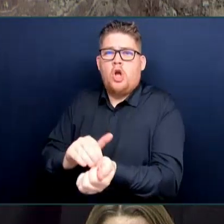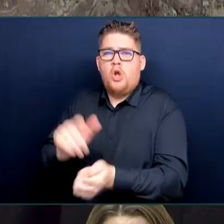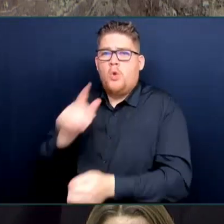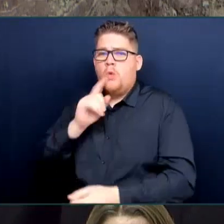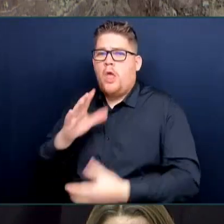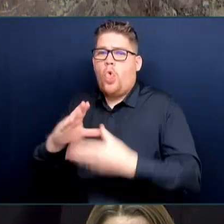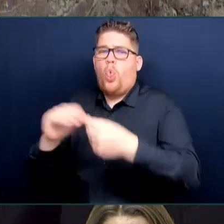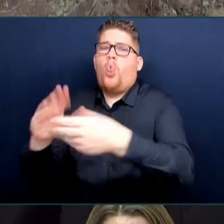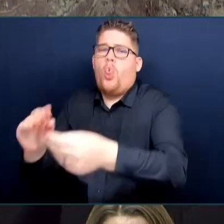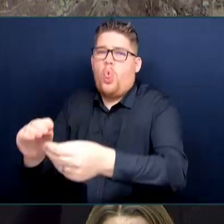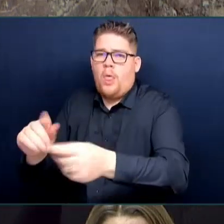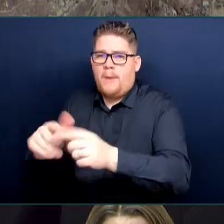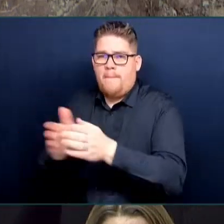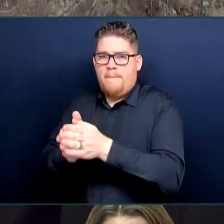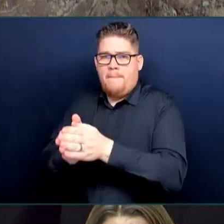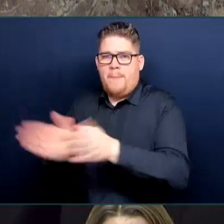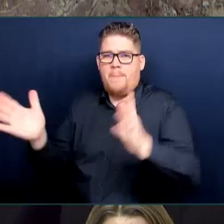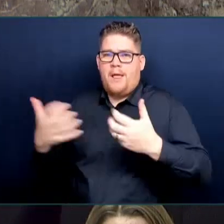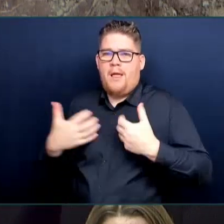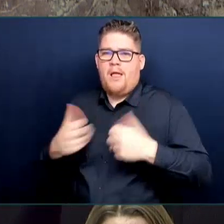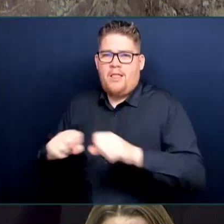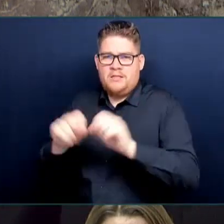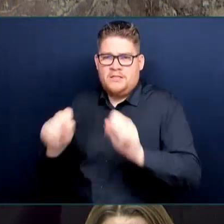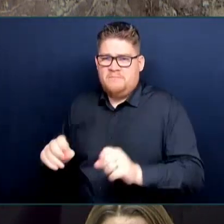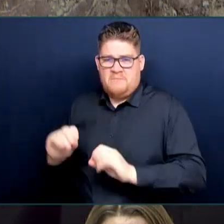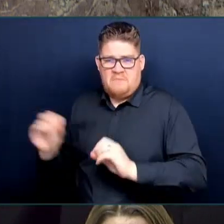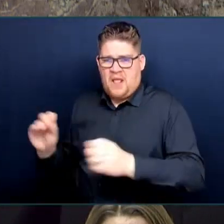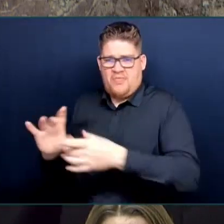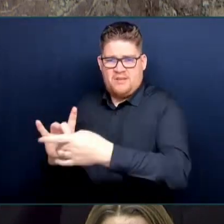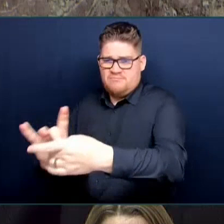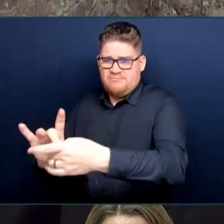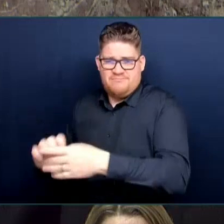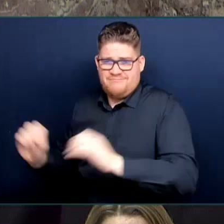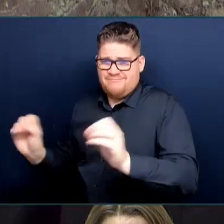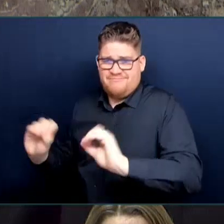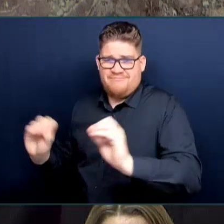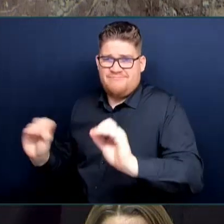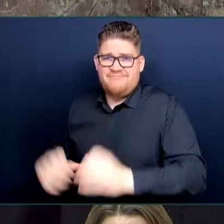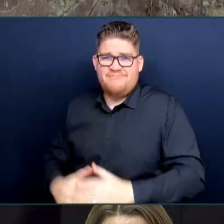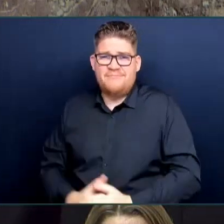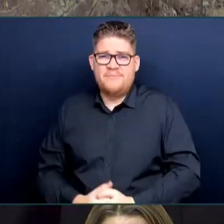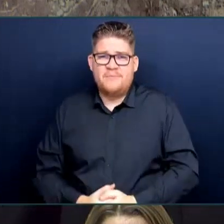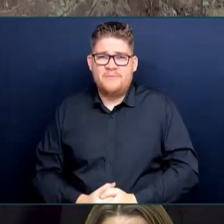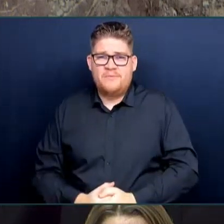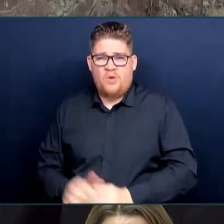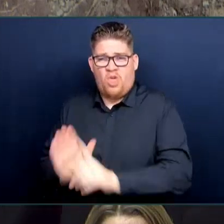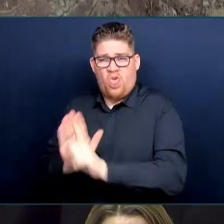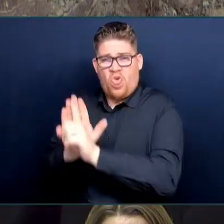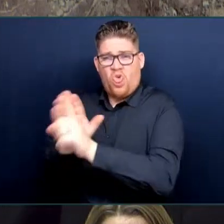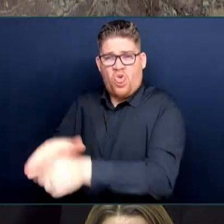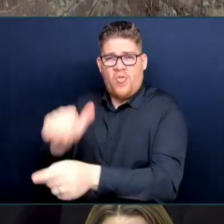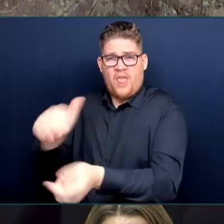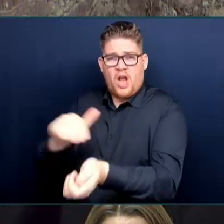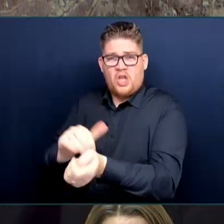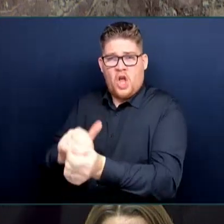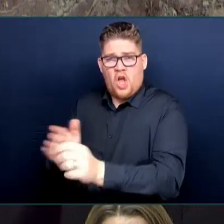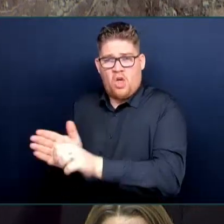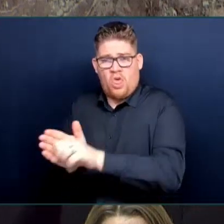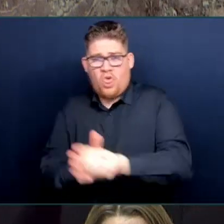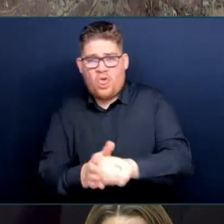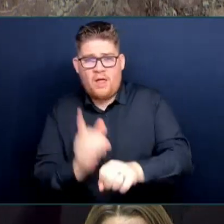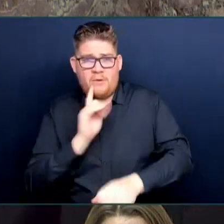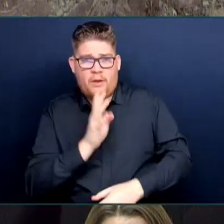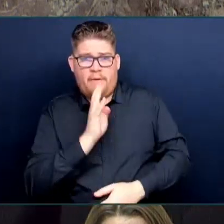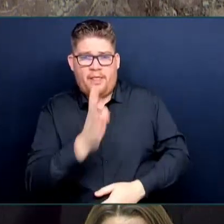has nothing to do with it. And to suggest that it does, Honourable Speaker, is just false. And I go further,